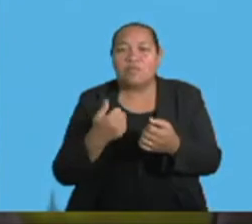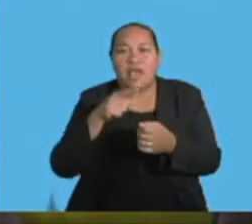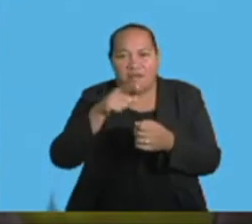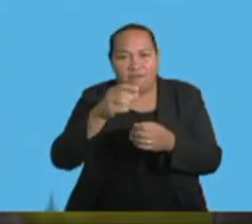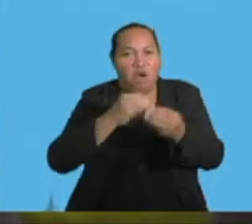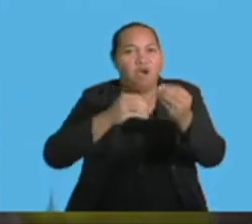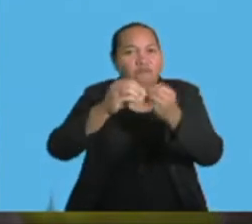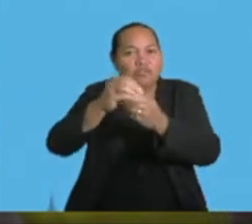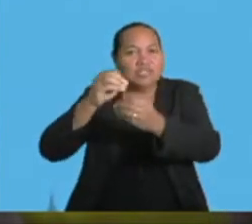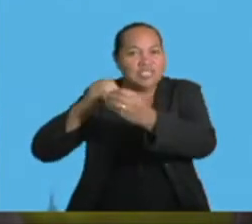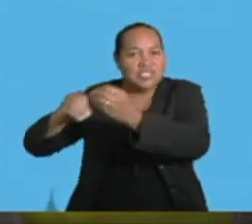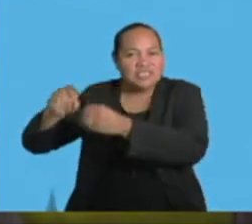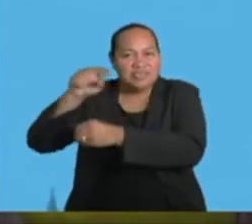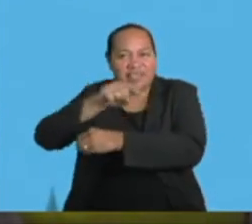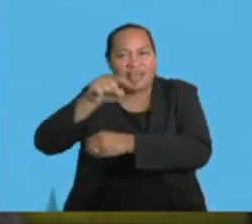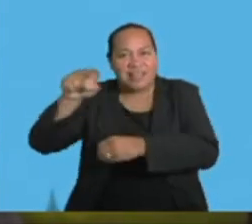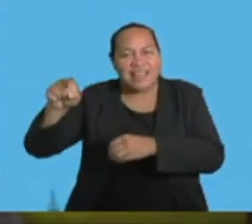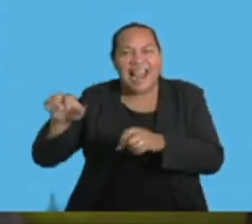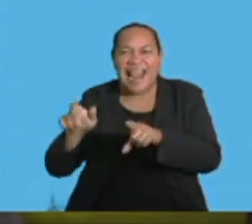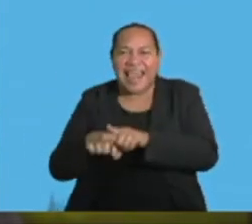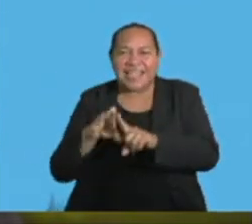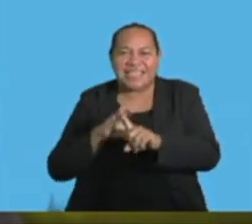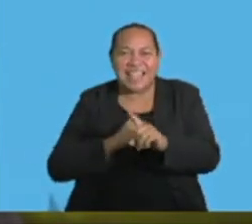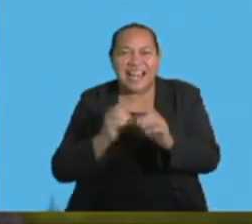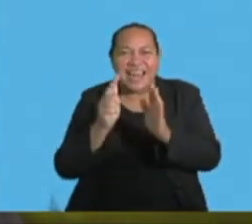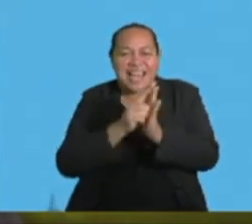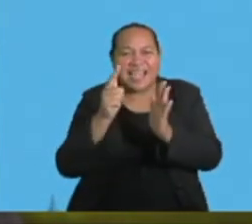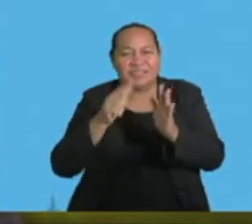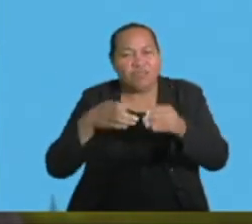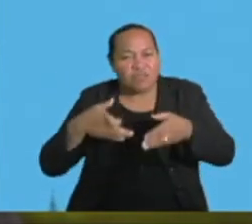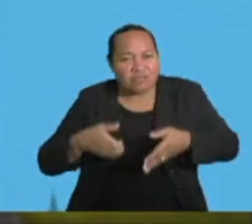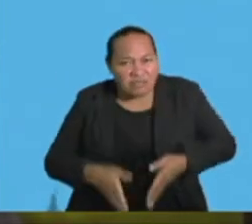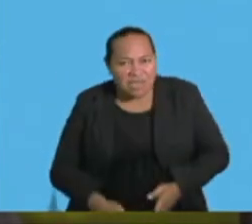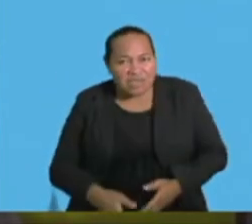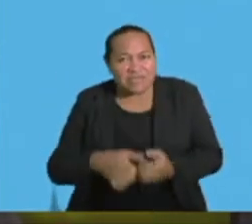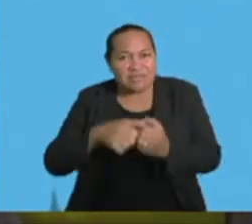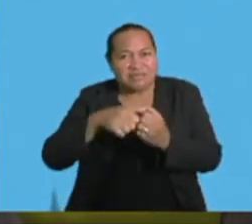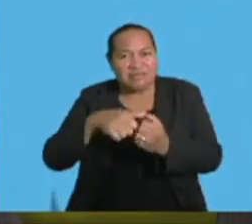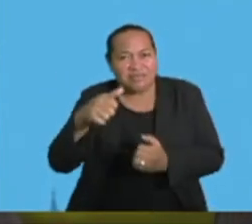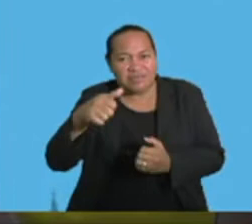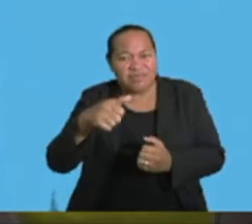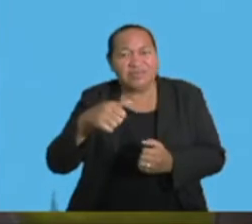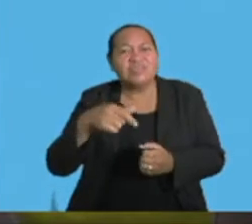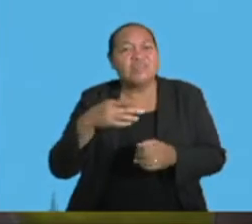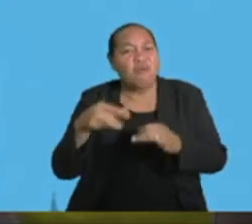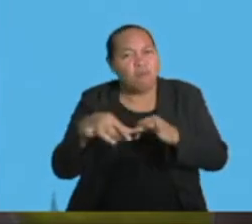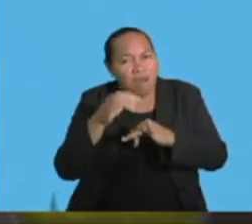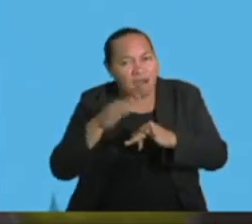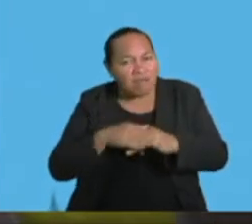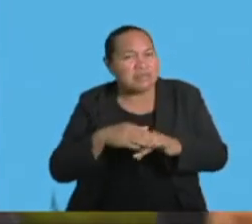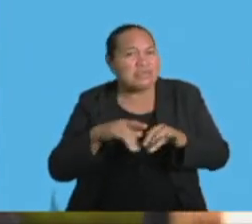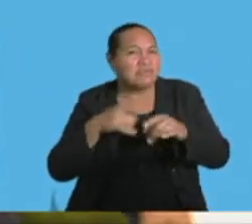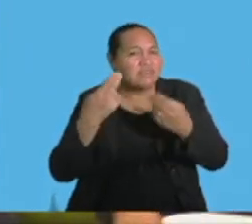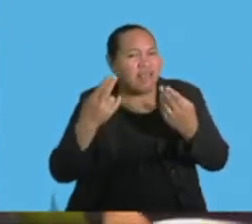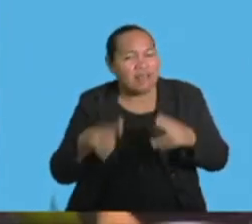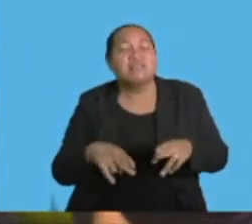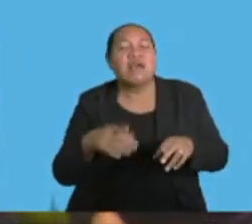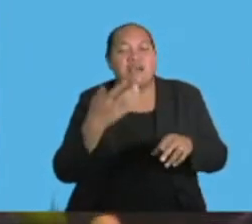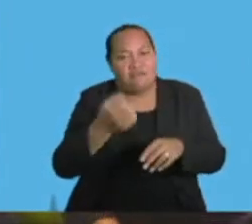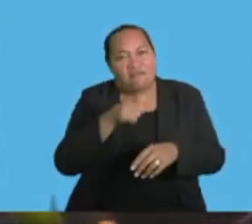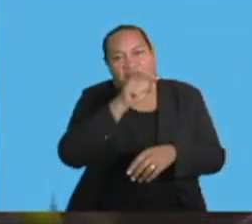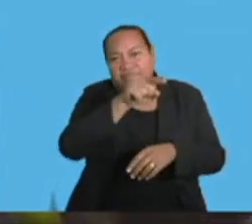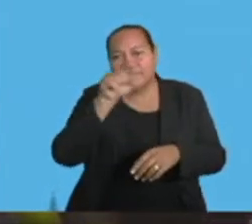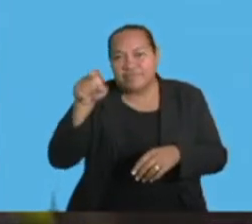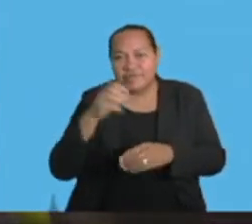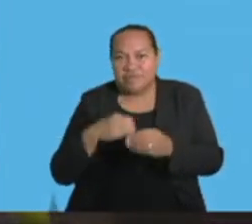They also act as recipients or offices where you can lodge business registration applications. On the other hand, we now have